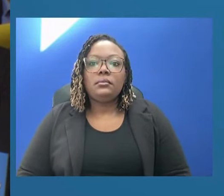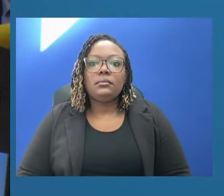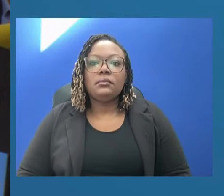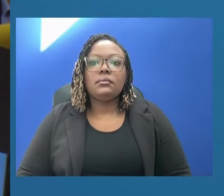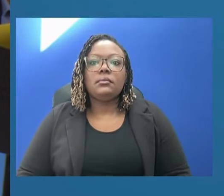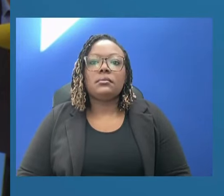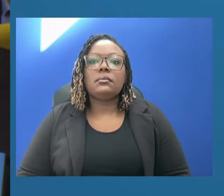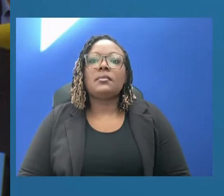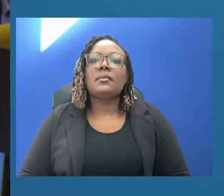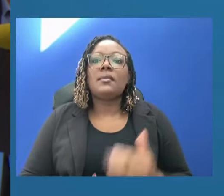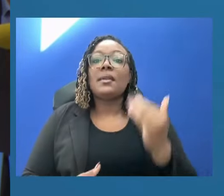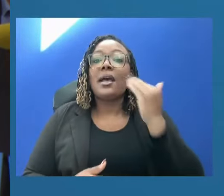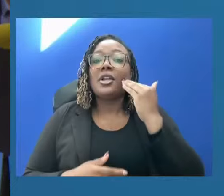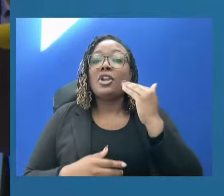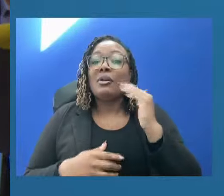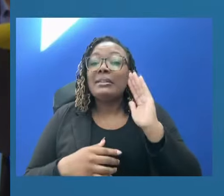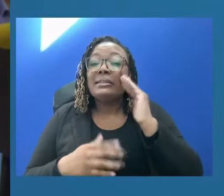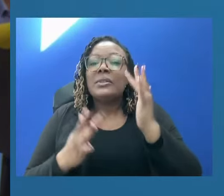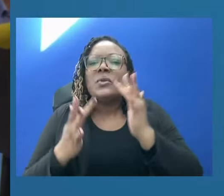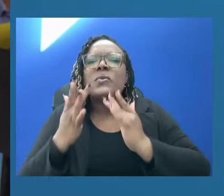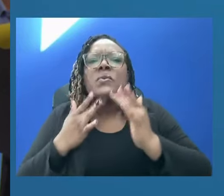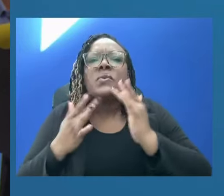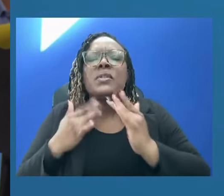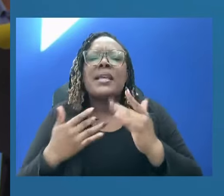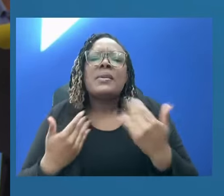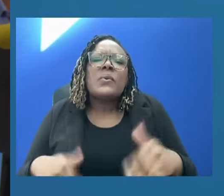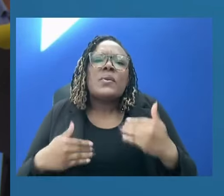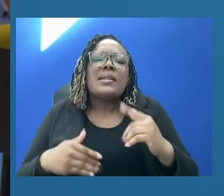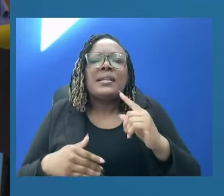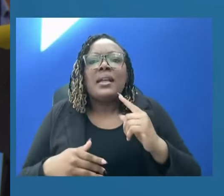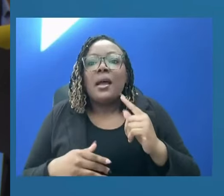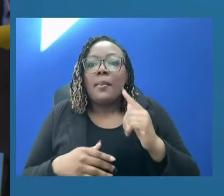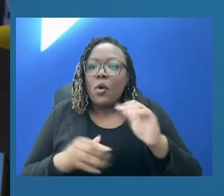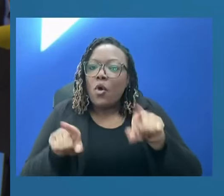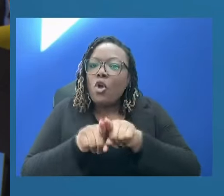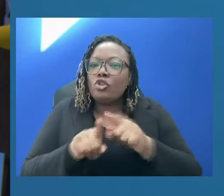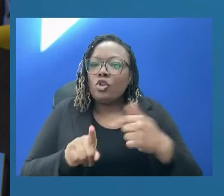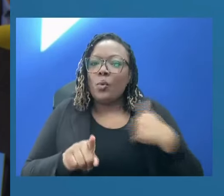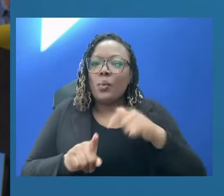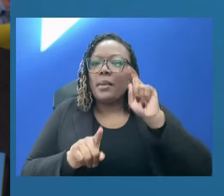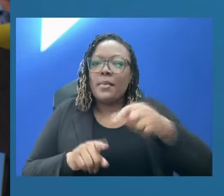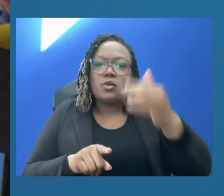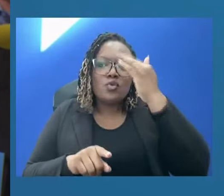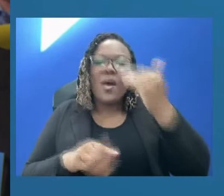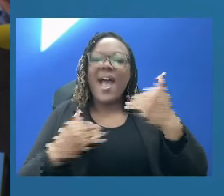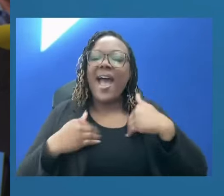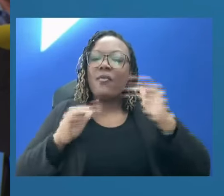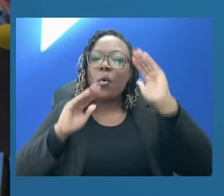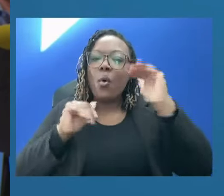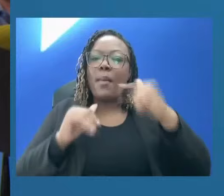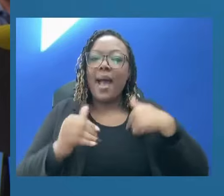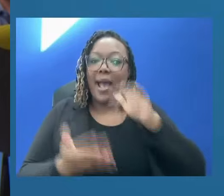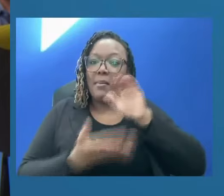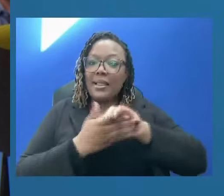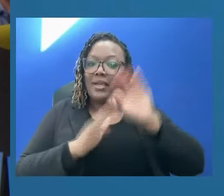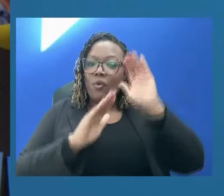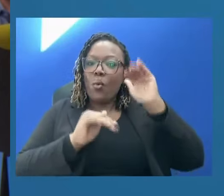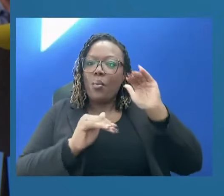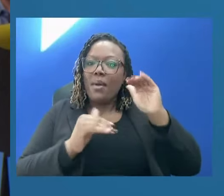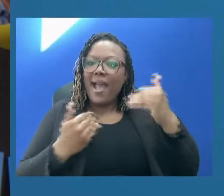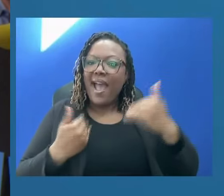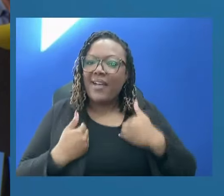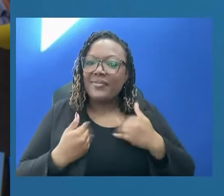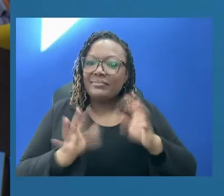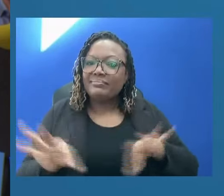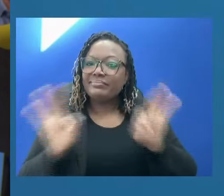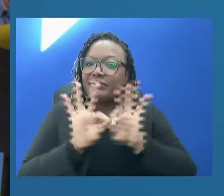I know it seems very desperate out there, but I also must know there's hope. I believe in hope.